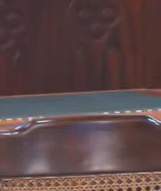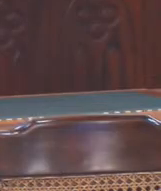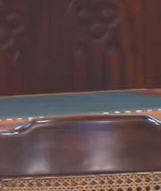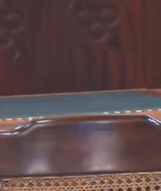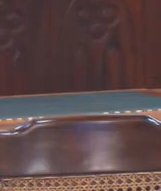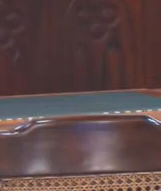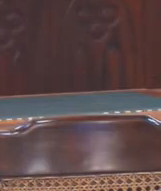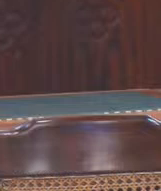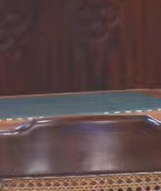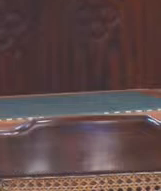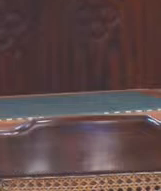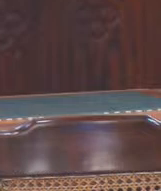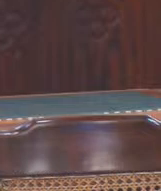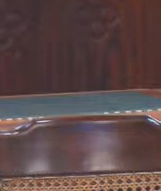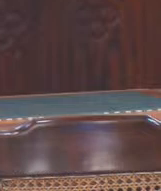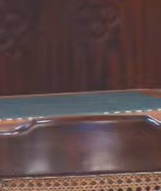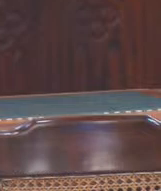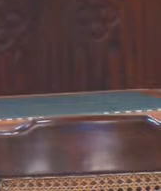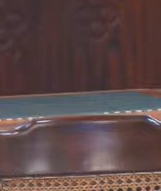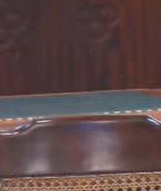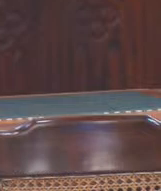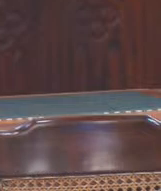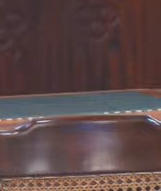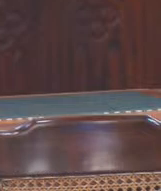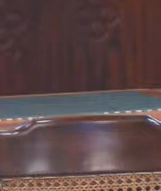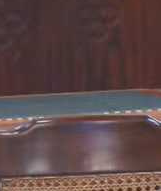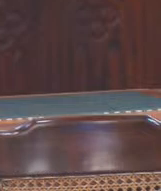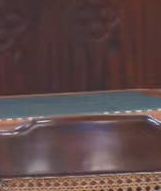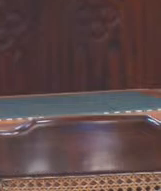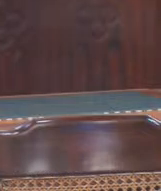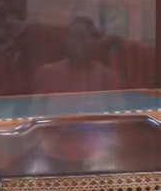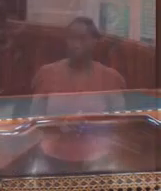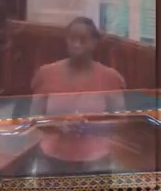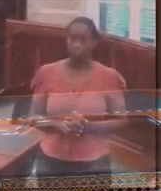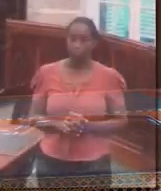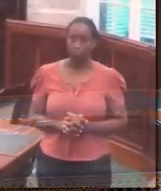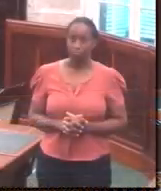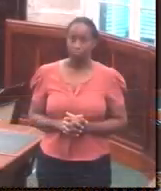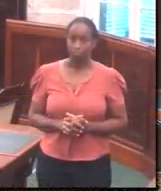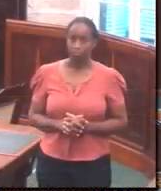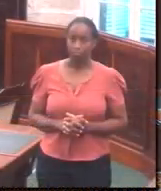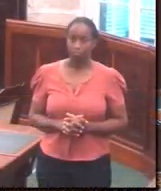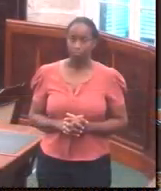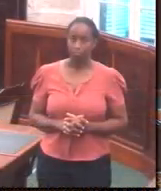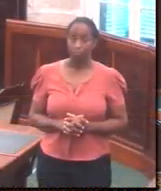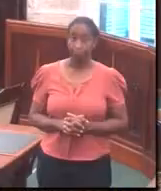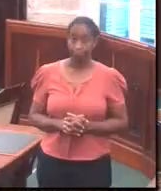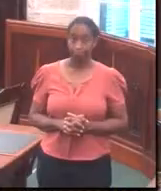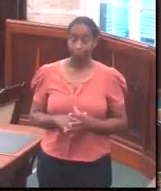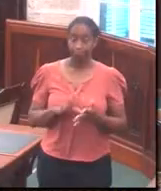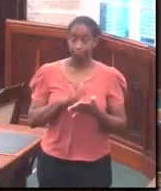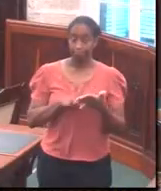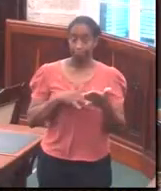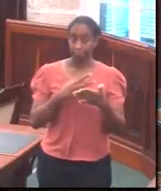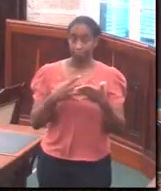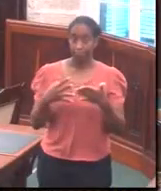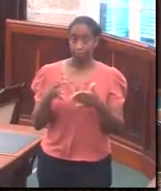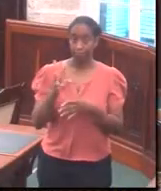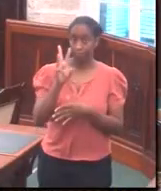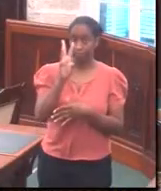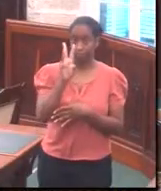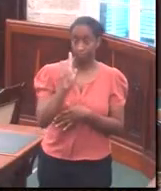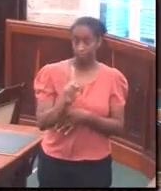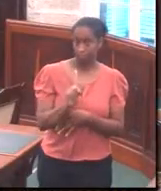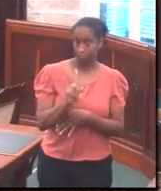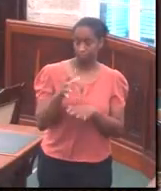which makes large reference to a chief executive officer, how it got in there. This gentleman who brought this legislation